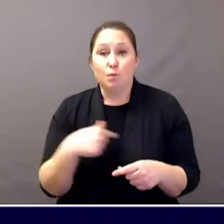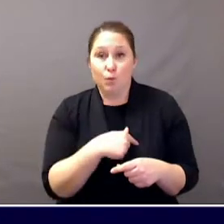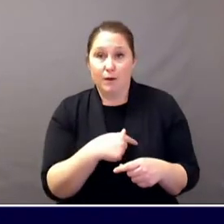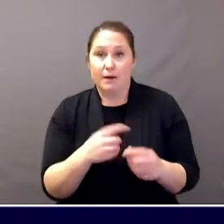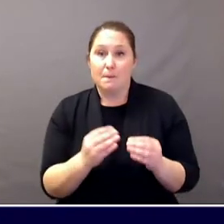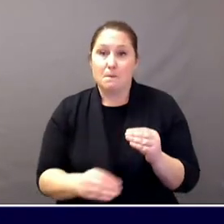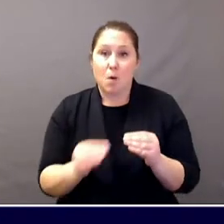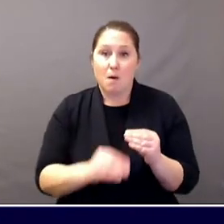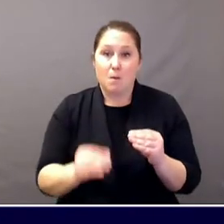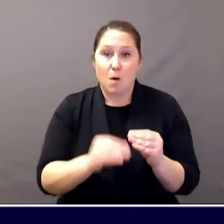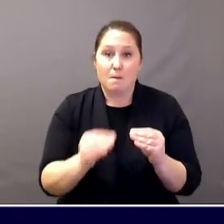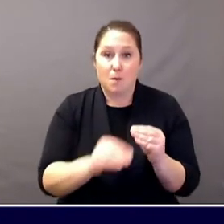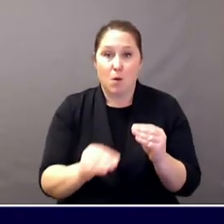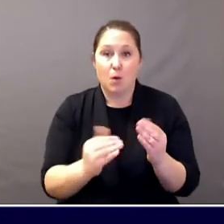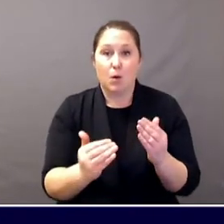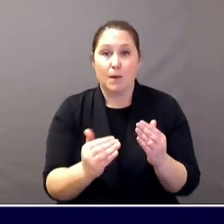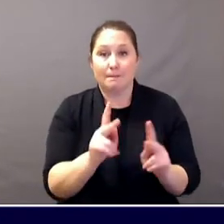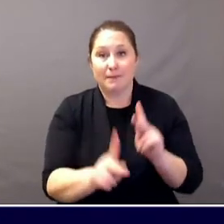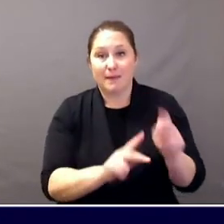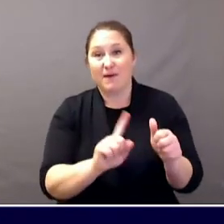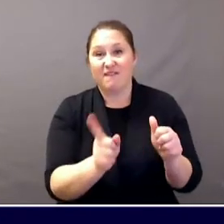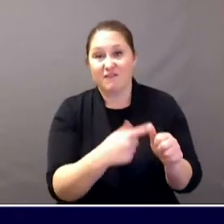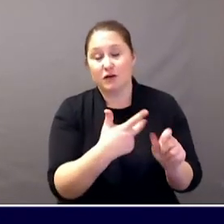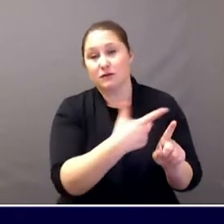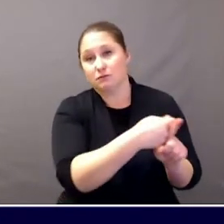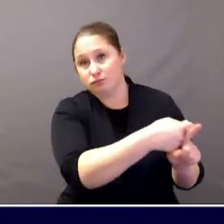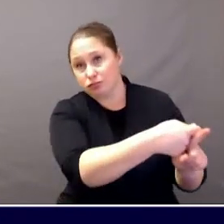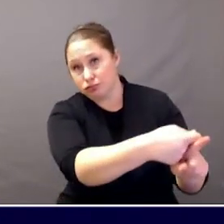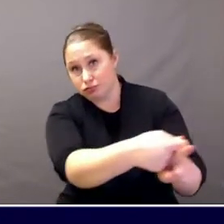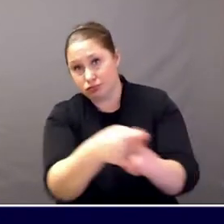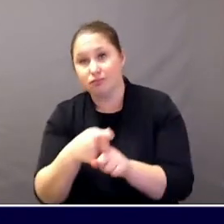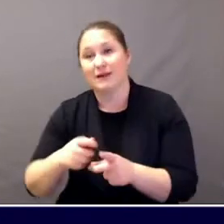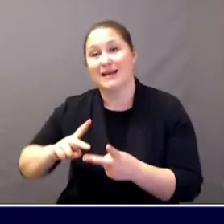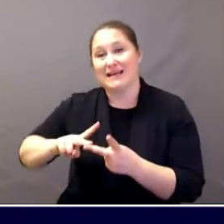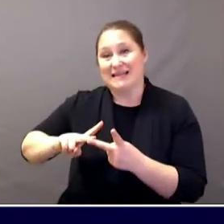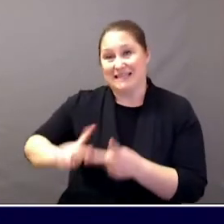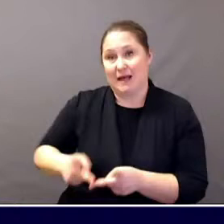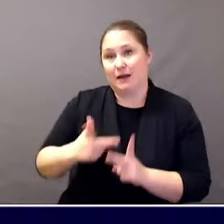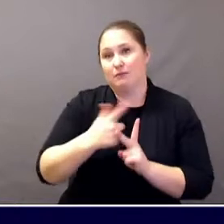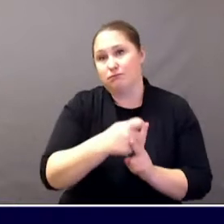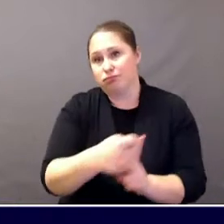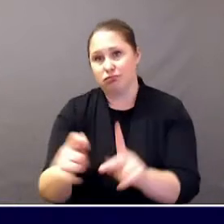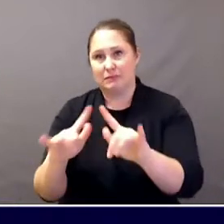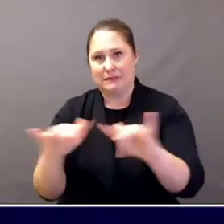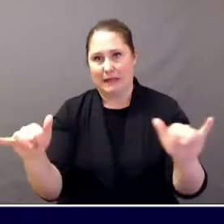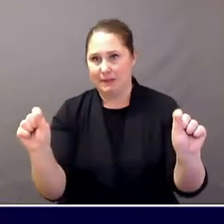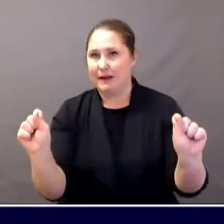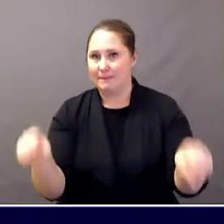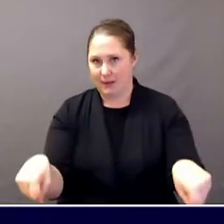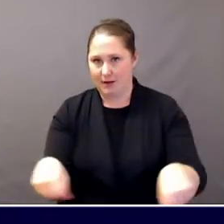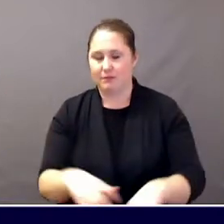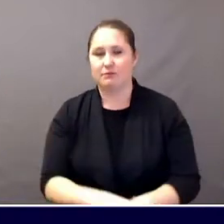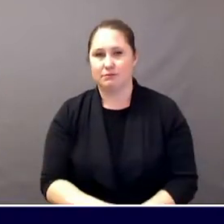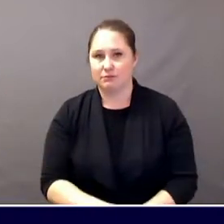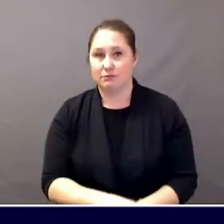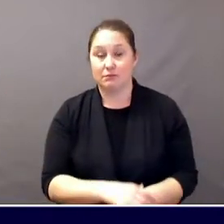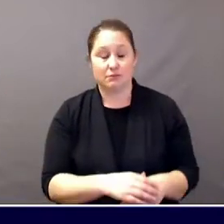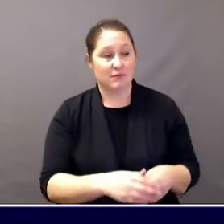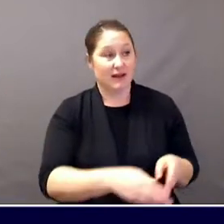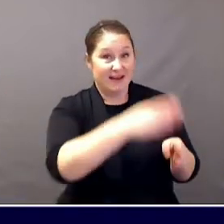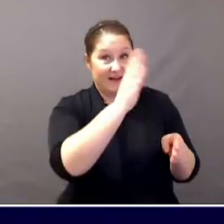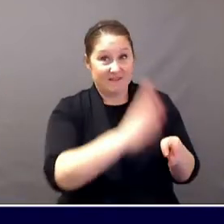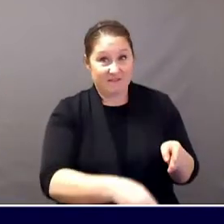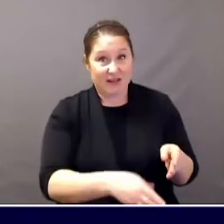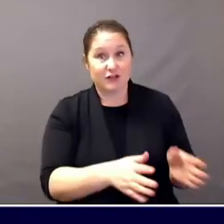on new folks getting their first doses while rounding out those who need to get their second doses. We don't need to complete everyone's